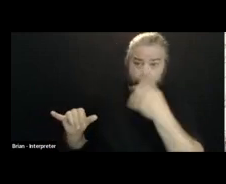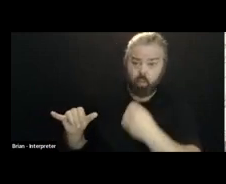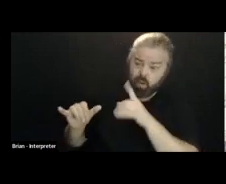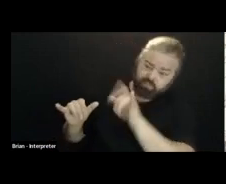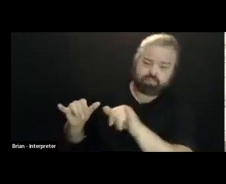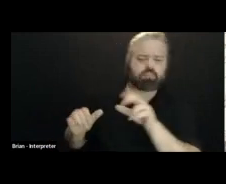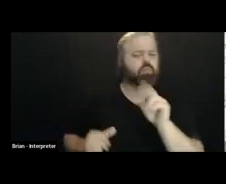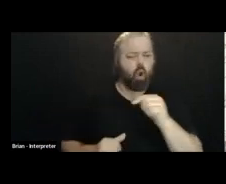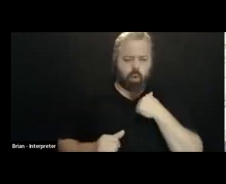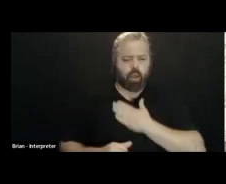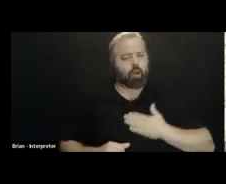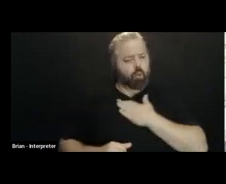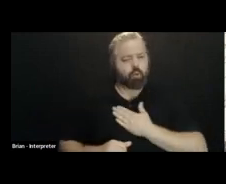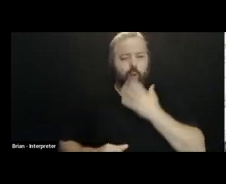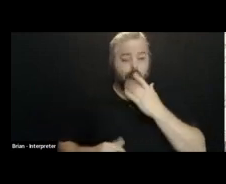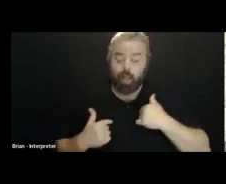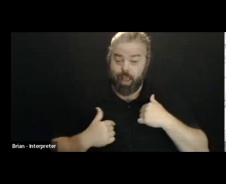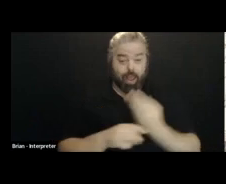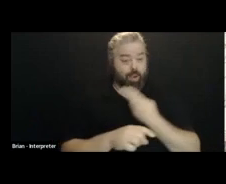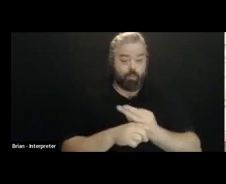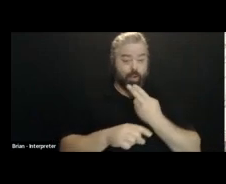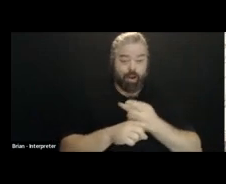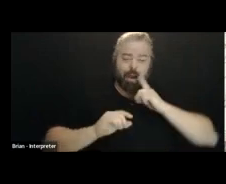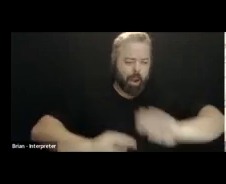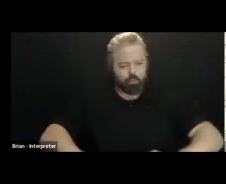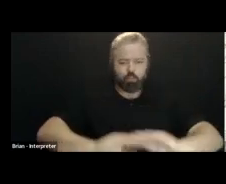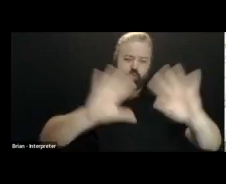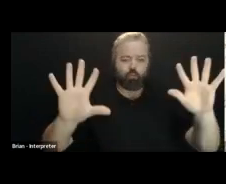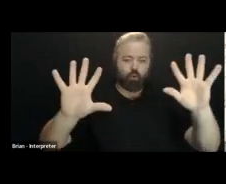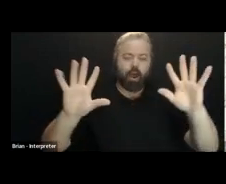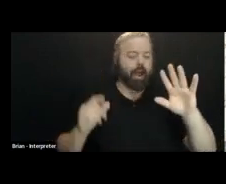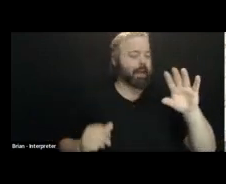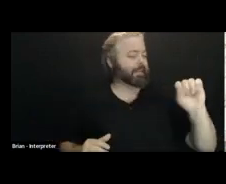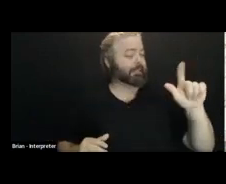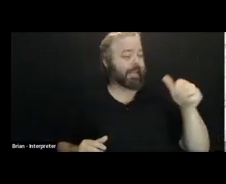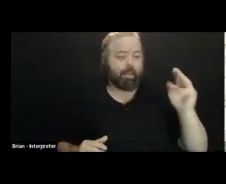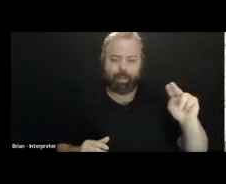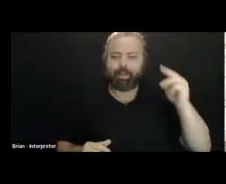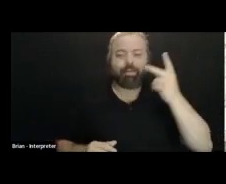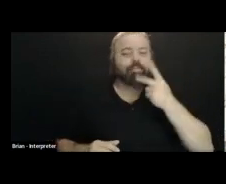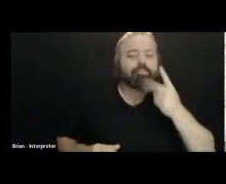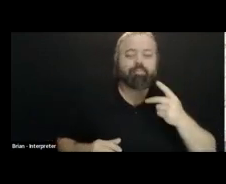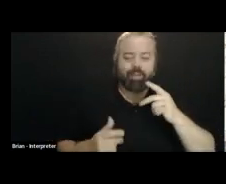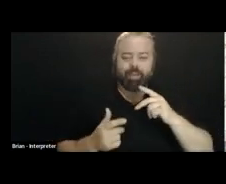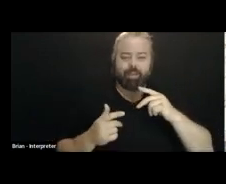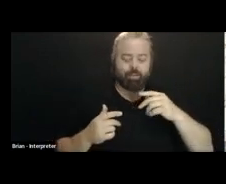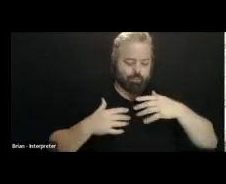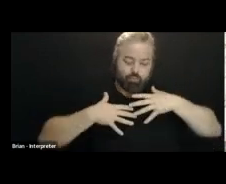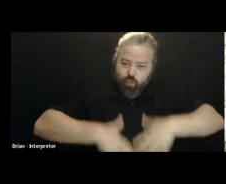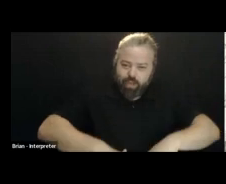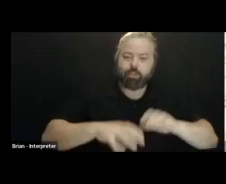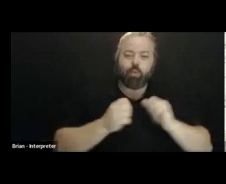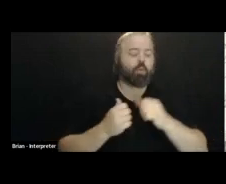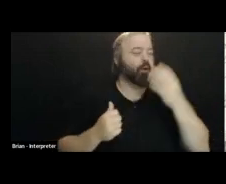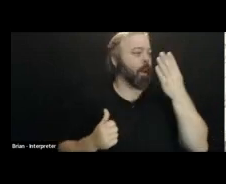color. I am wearing a very bright salmon dress and a very royal blue cardigan. I love color.